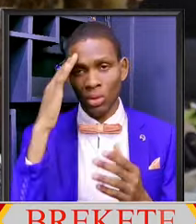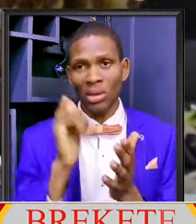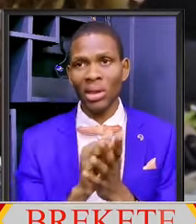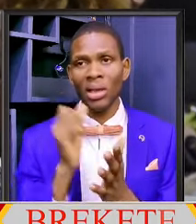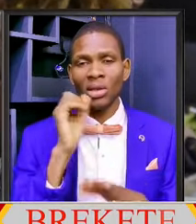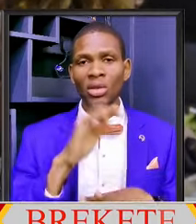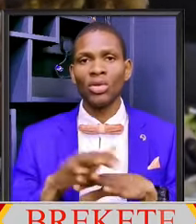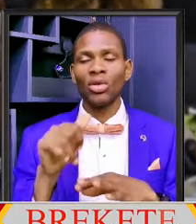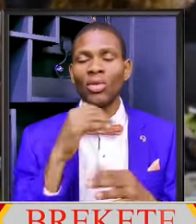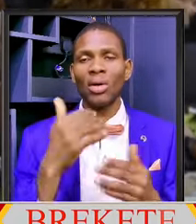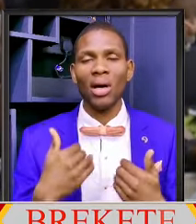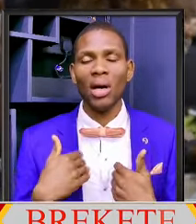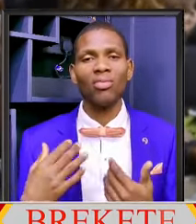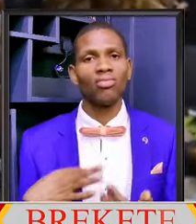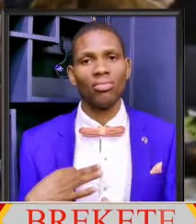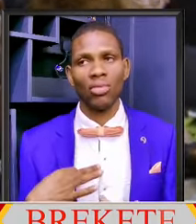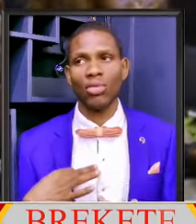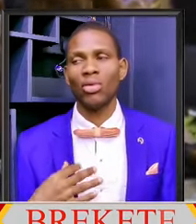not have clothes.